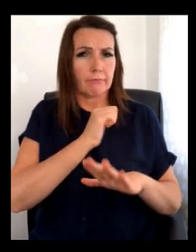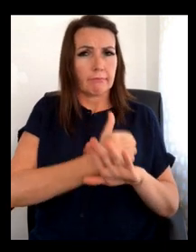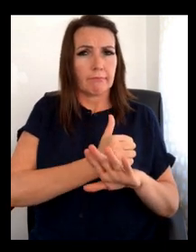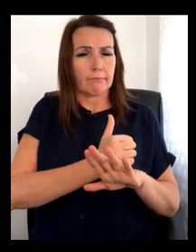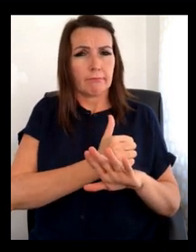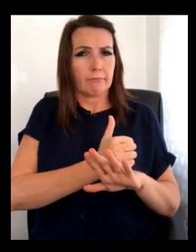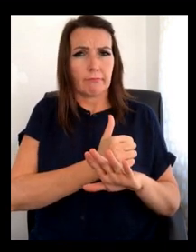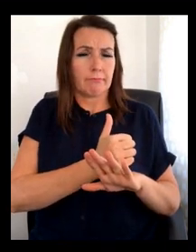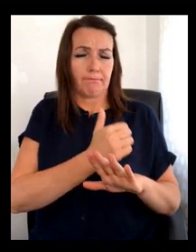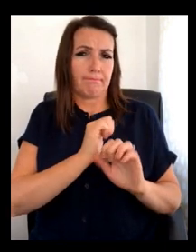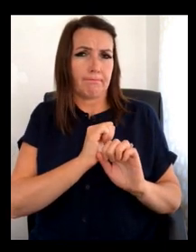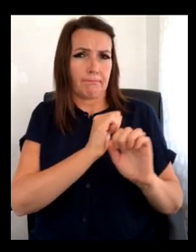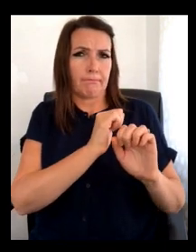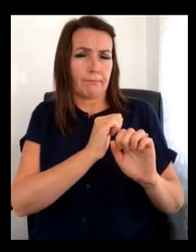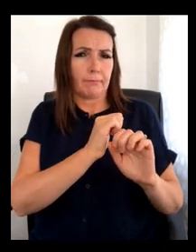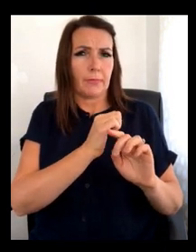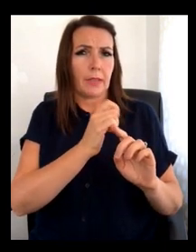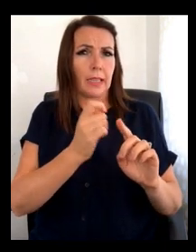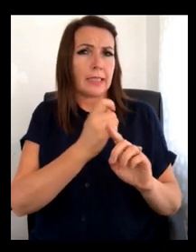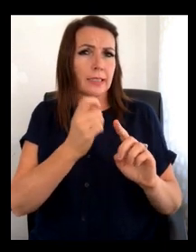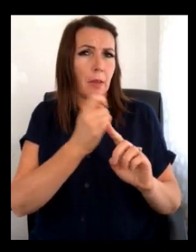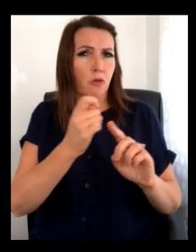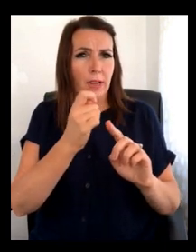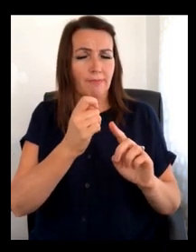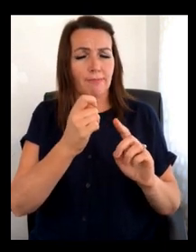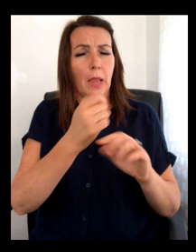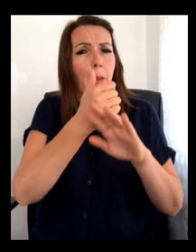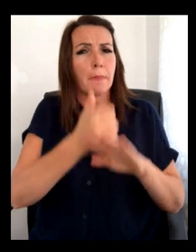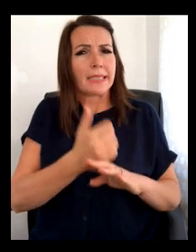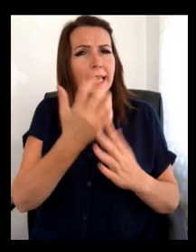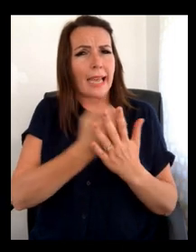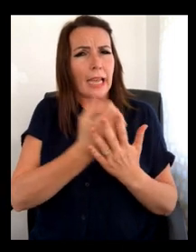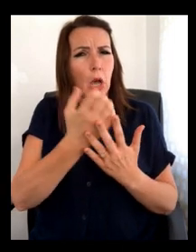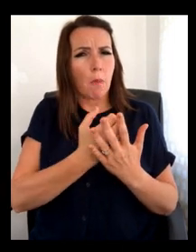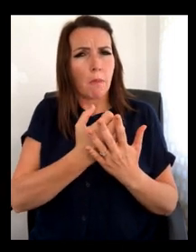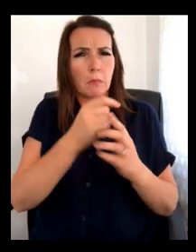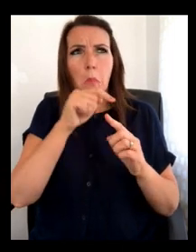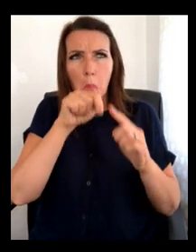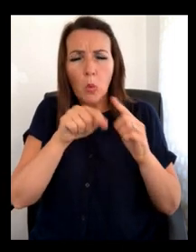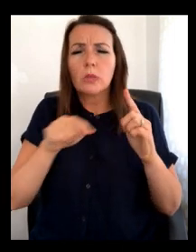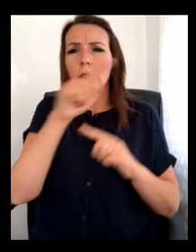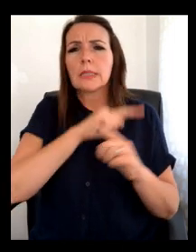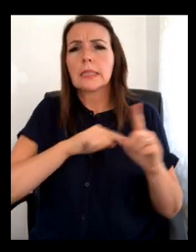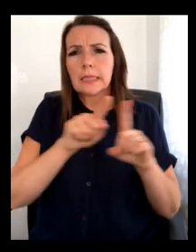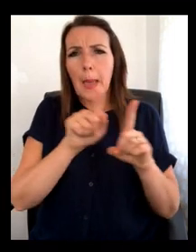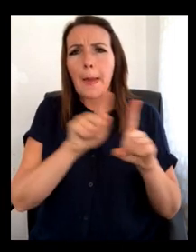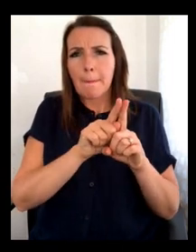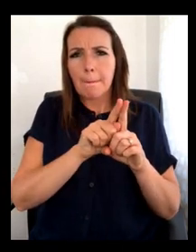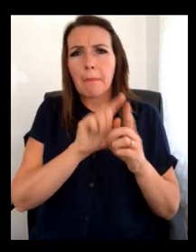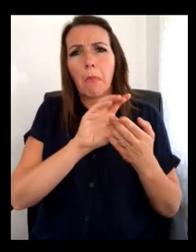of temporary universal basic income, not quite universal, but still some form of basic income for millions of